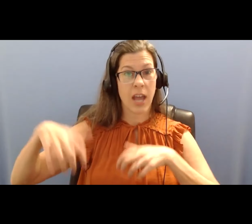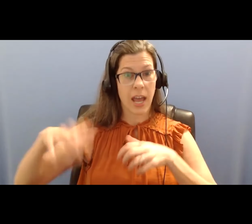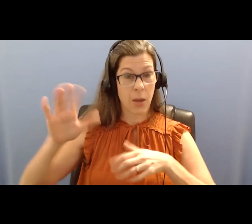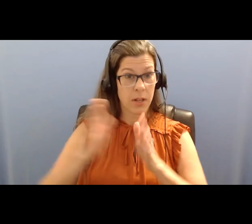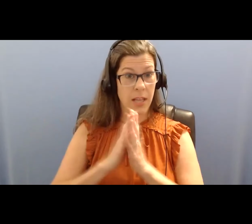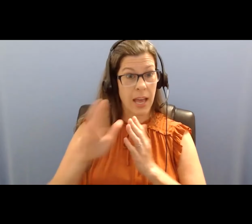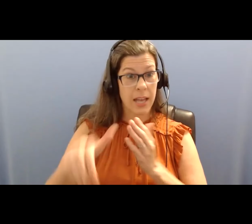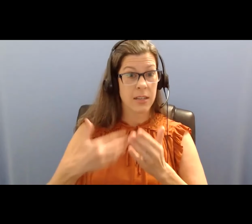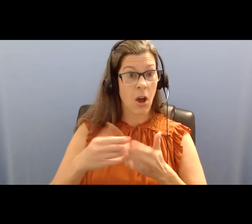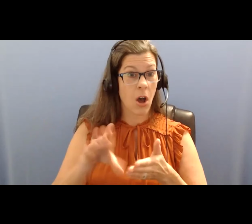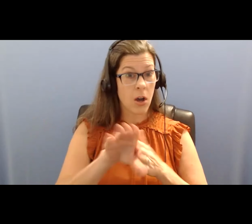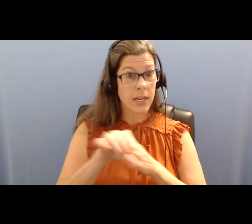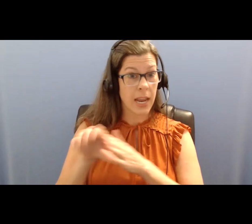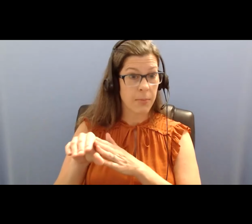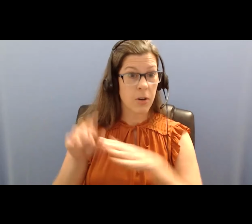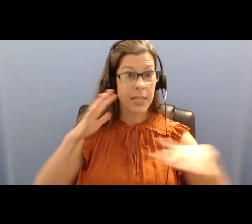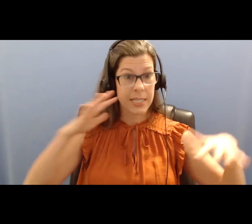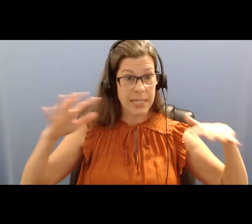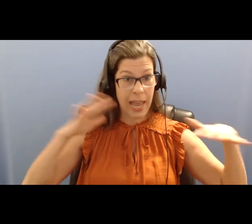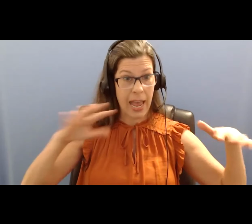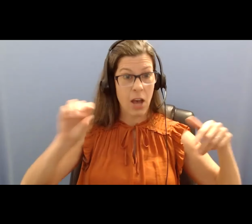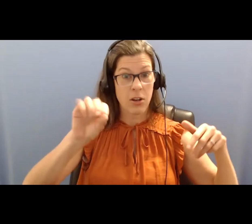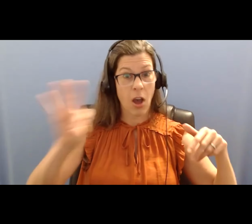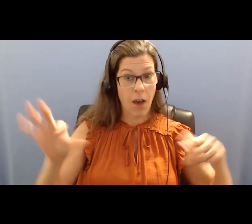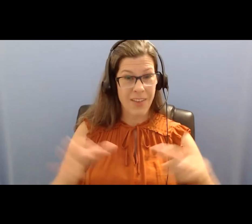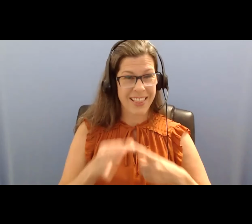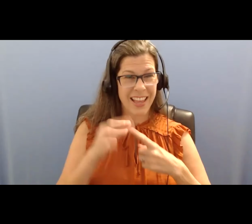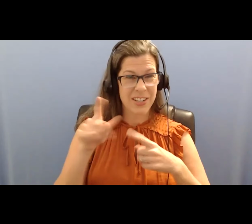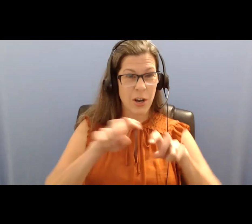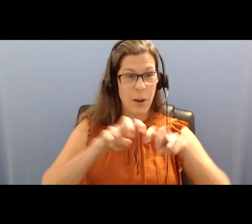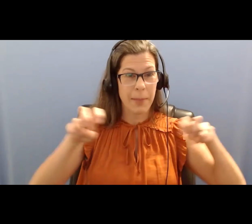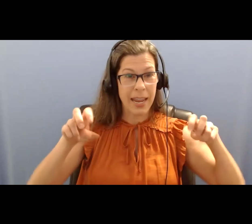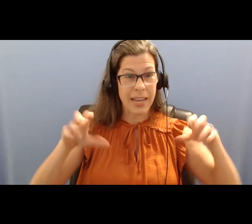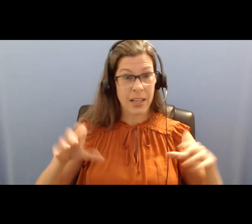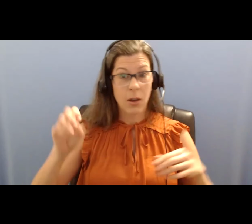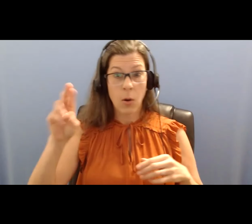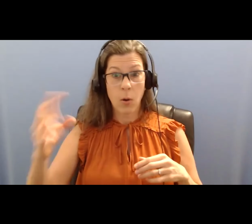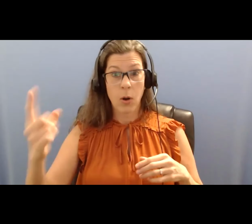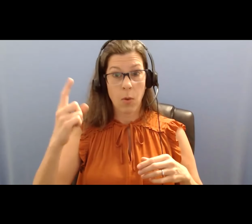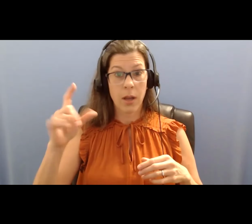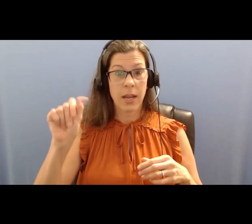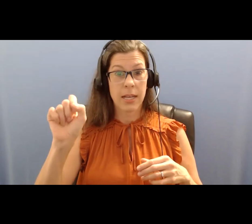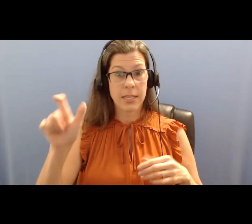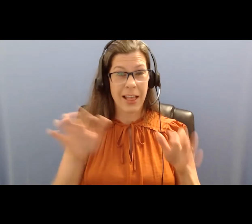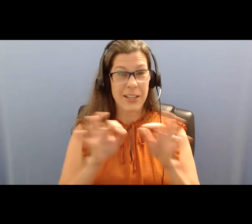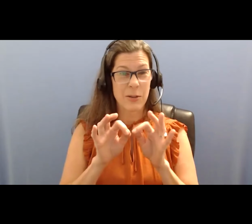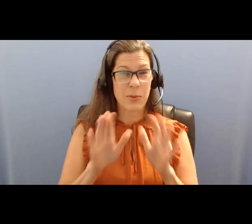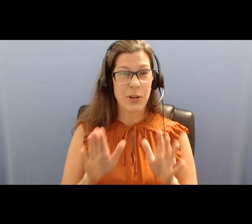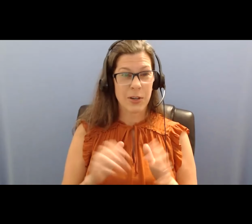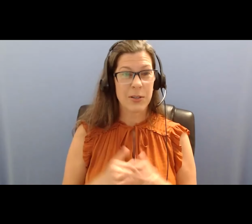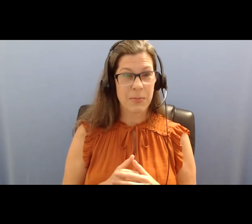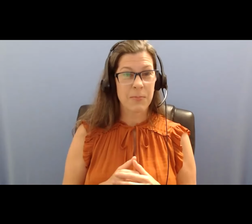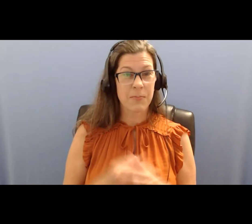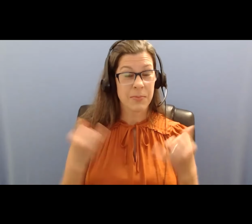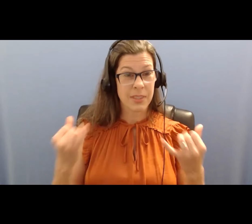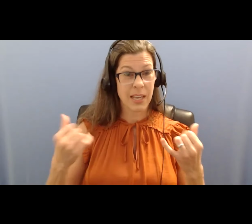and sound to be turned off unless you're a panelist or one of our ASL interpreters. Right